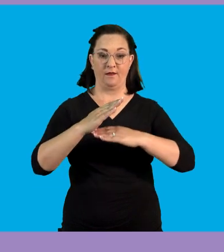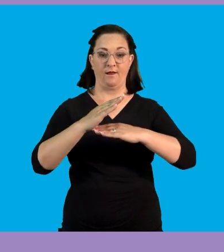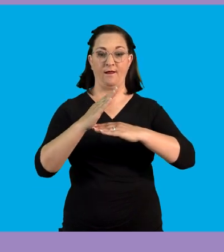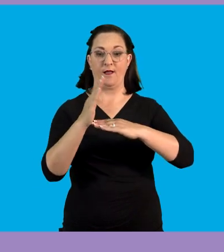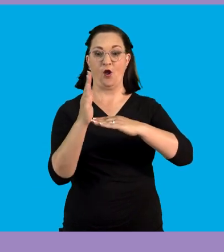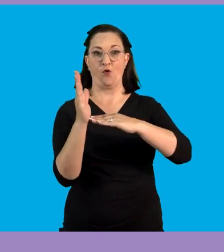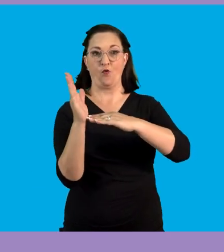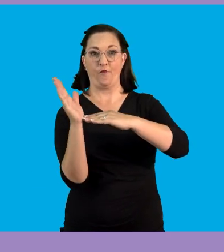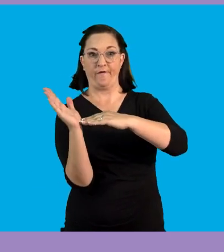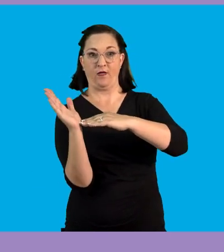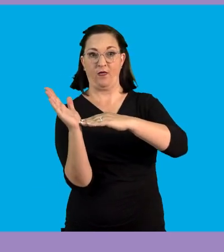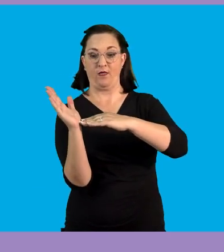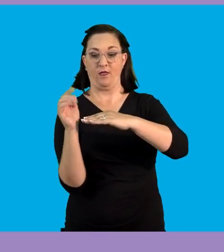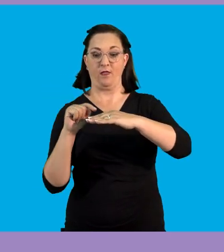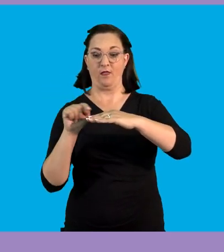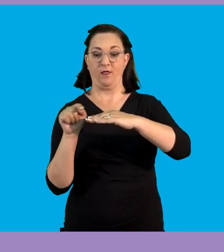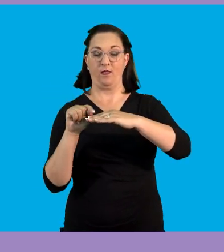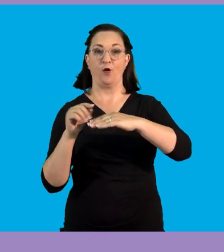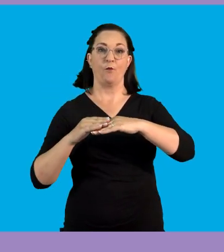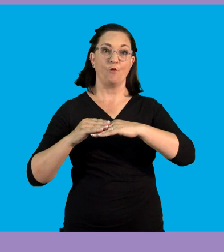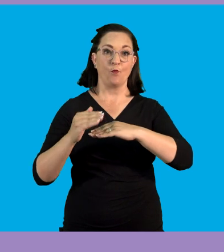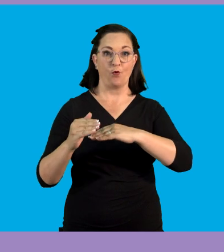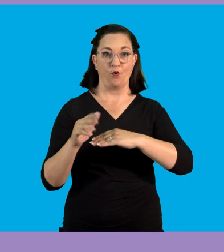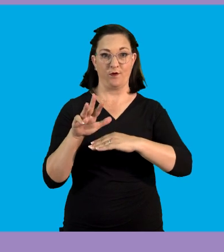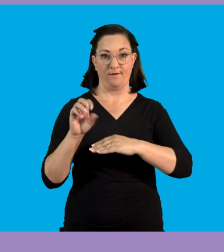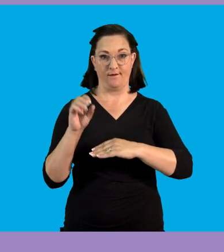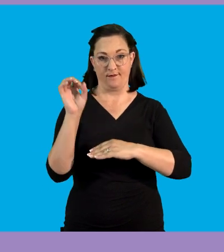more than 90 degrees,